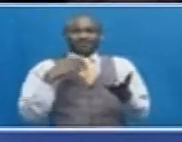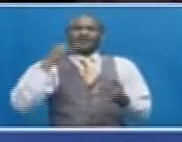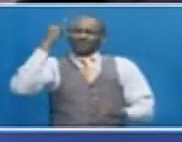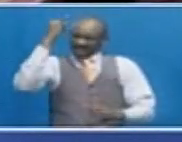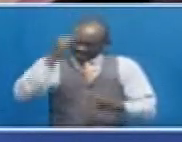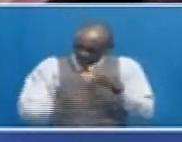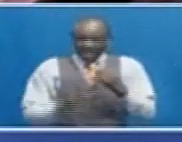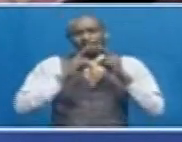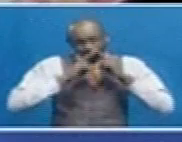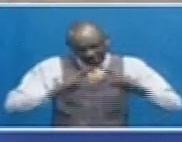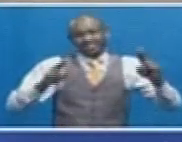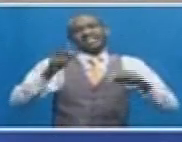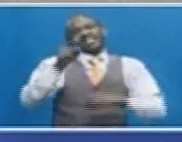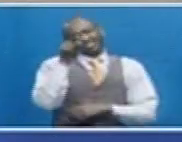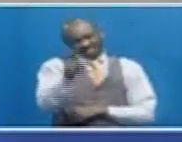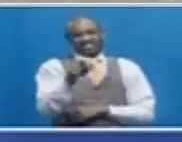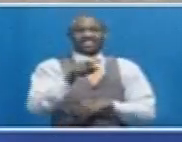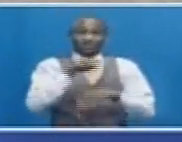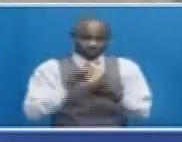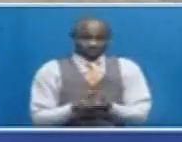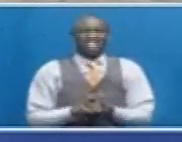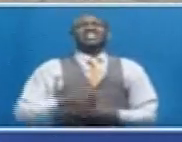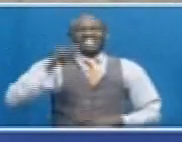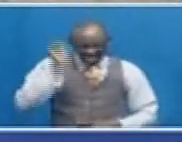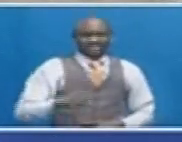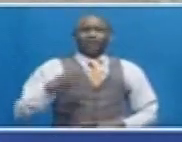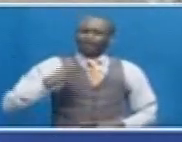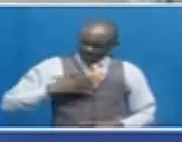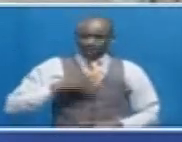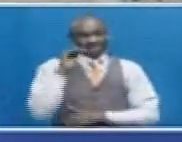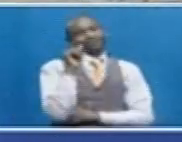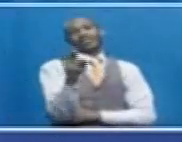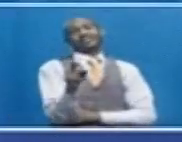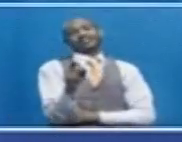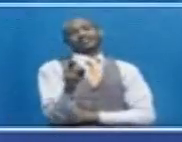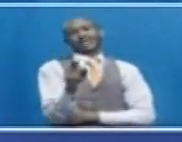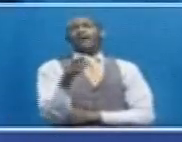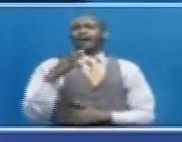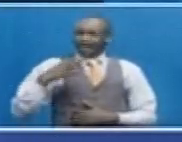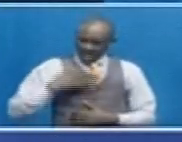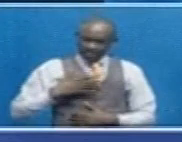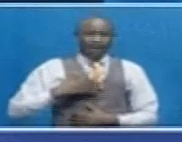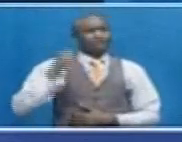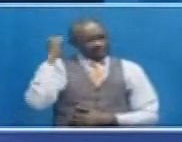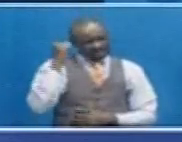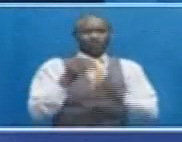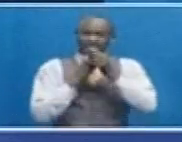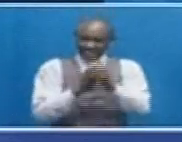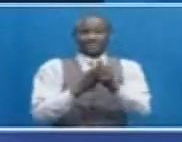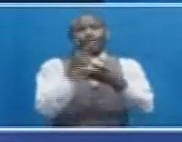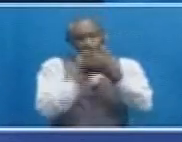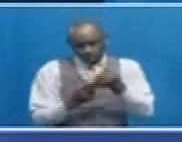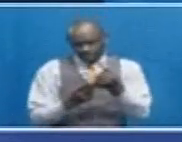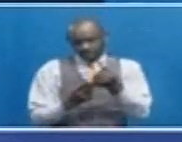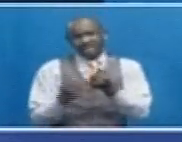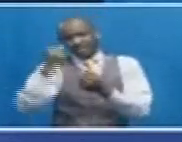finally see peace in the world's newest nation? That is what our people are calling for. The political leadership on both